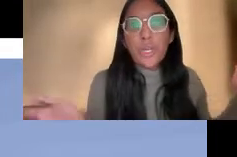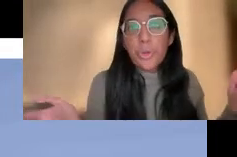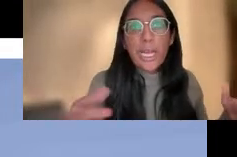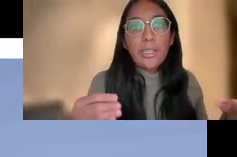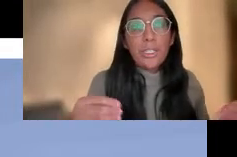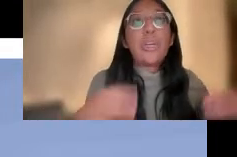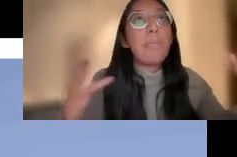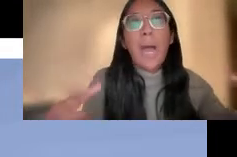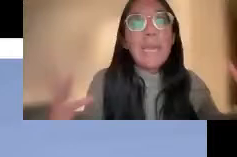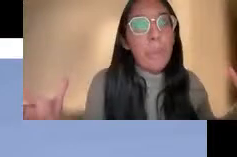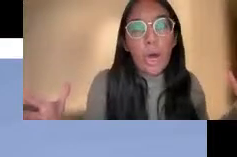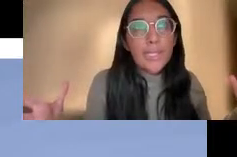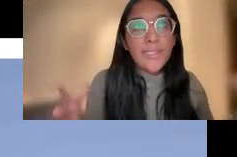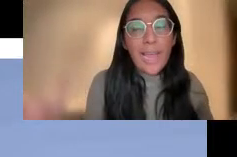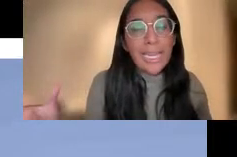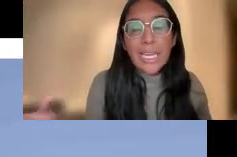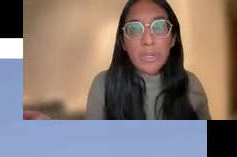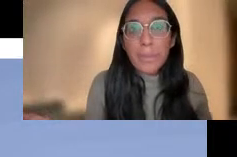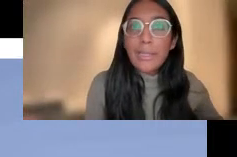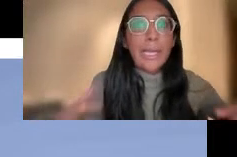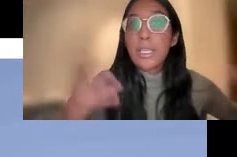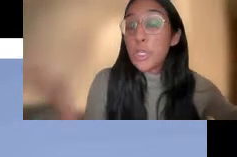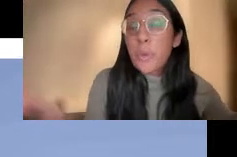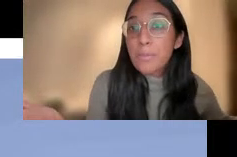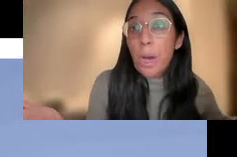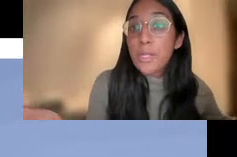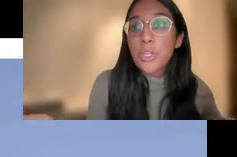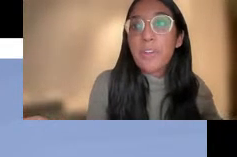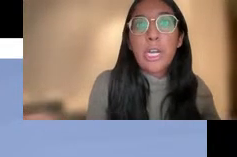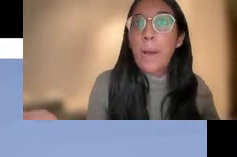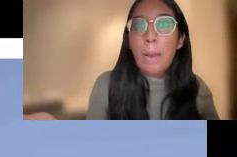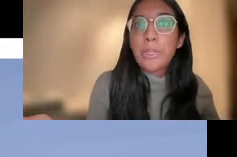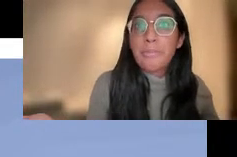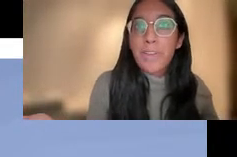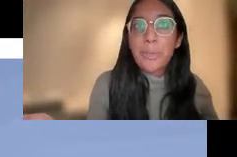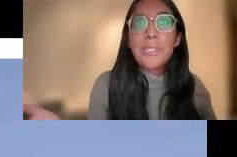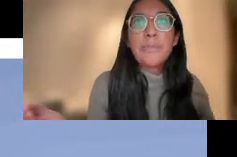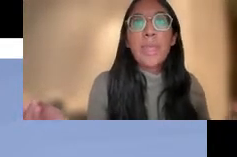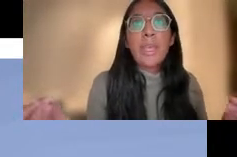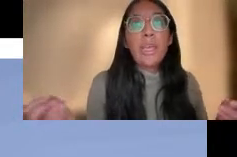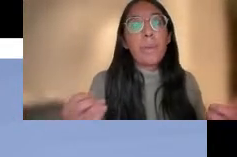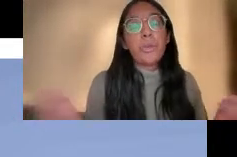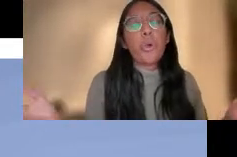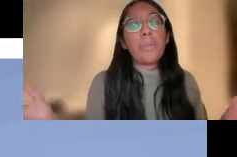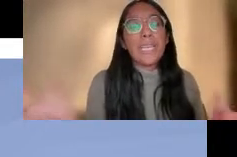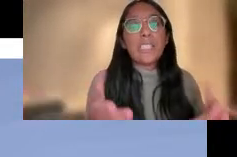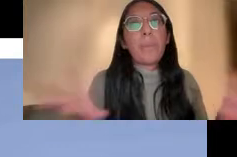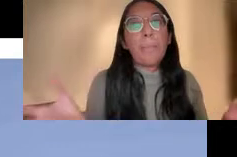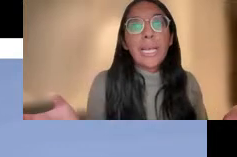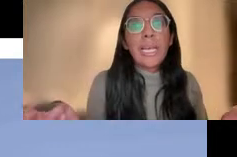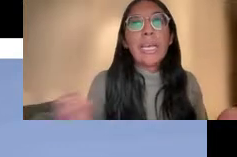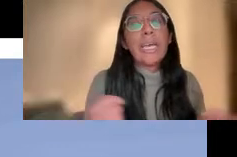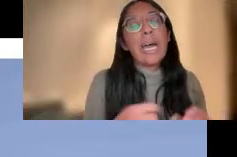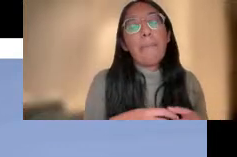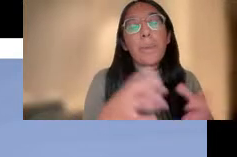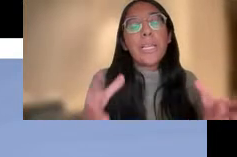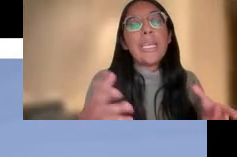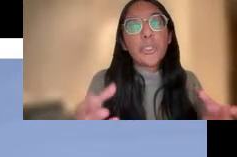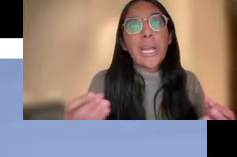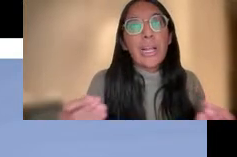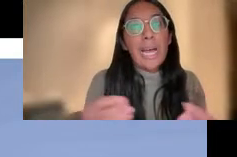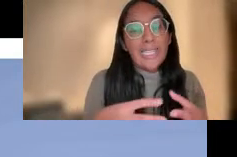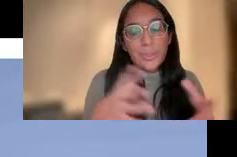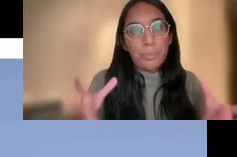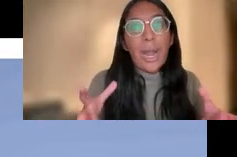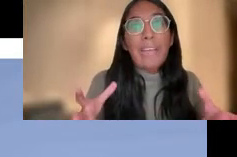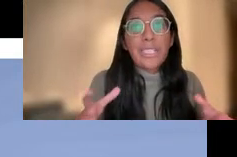can donate, you can buy bonds in any government, like US bonds are a very popular investment, but normally it's public. But